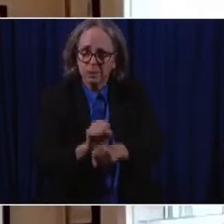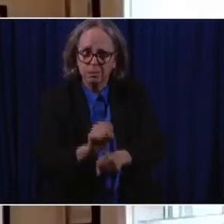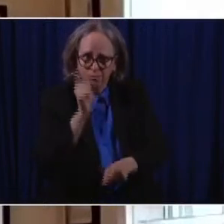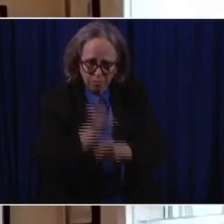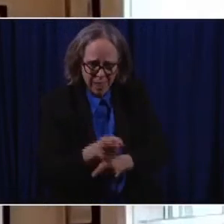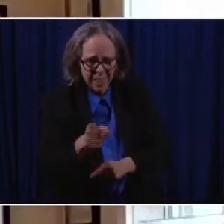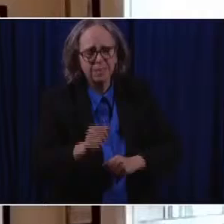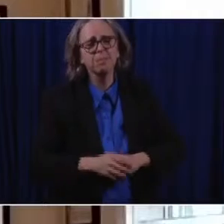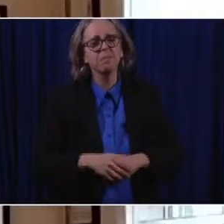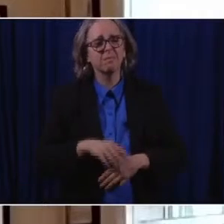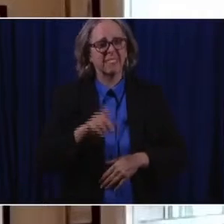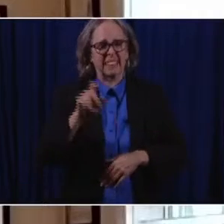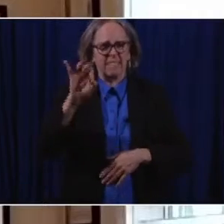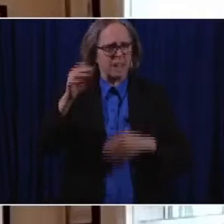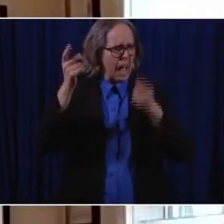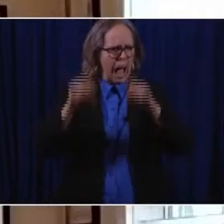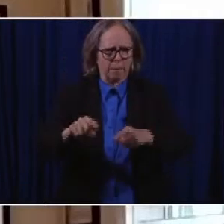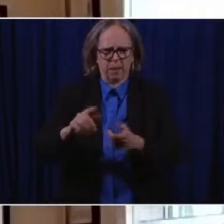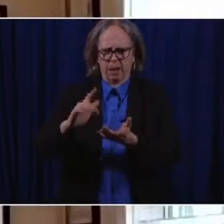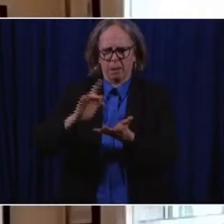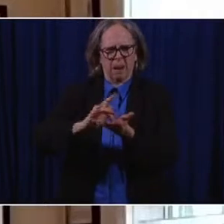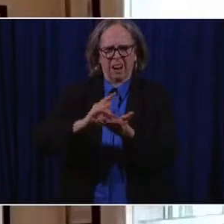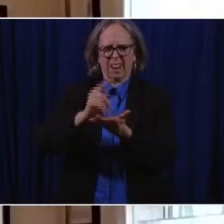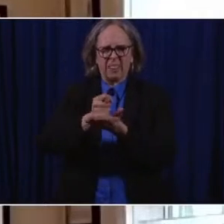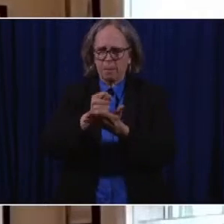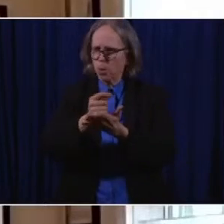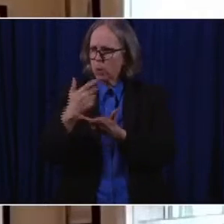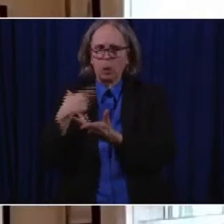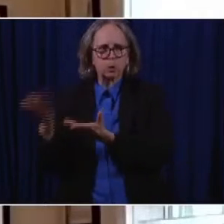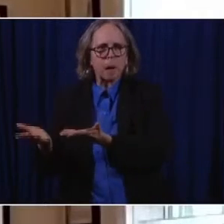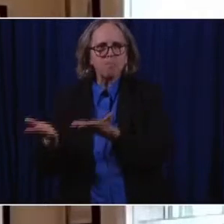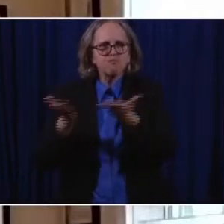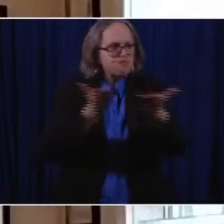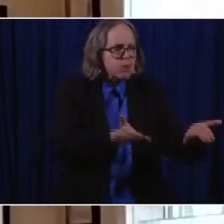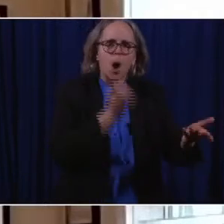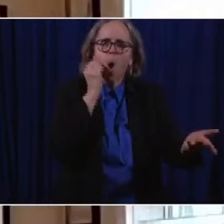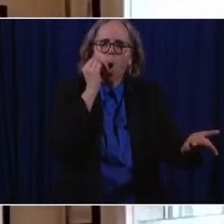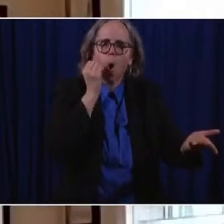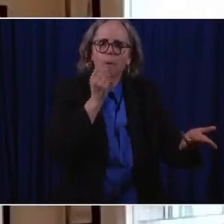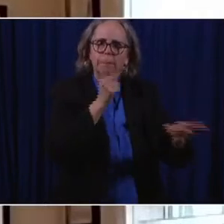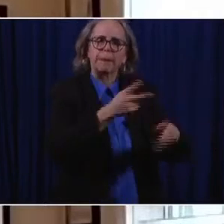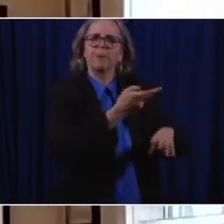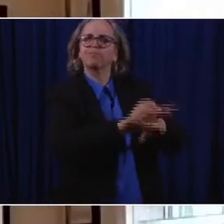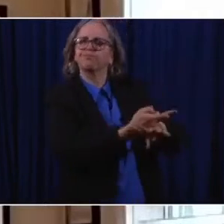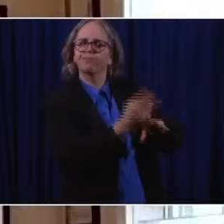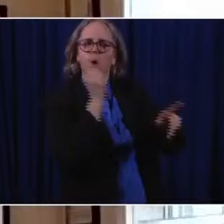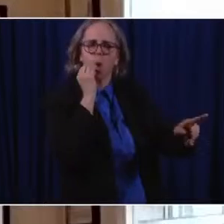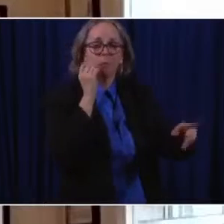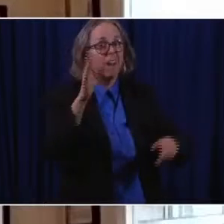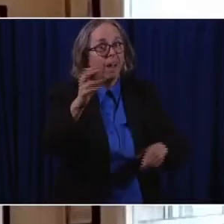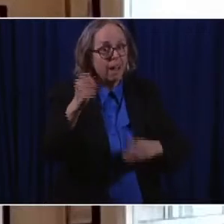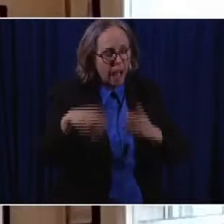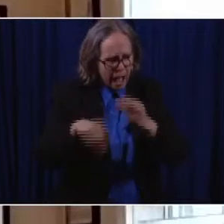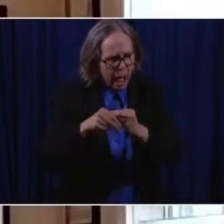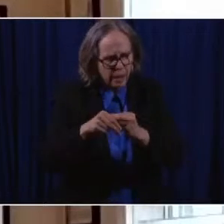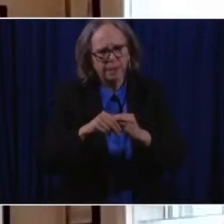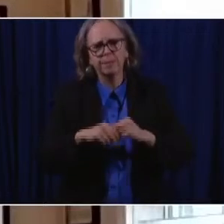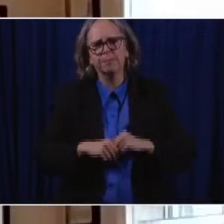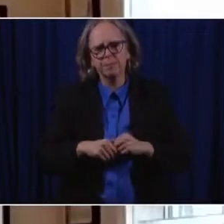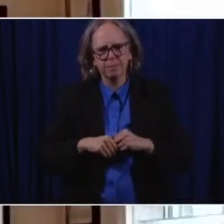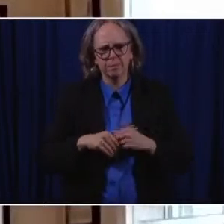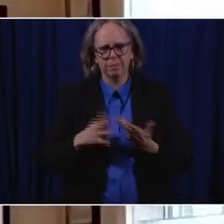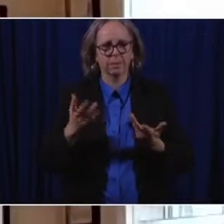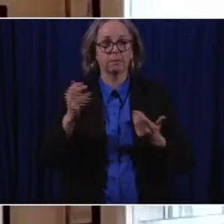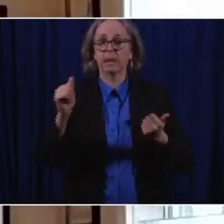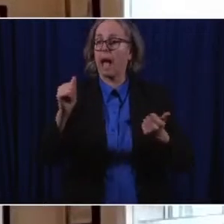home environment, but perhaps more importantly, we have abilities like telemedicine, and